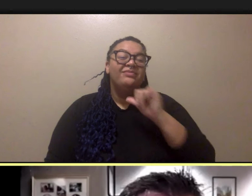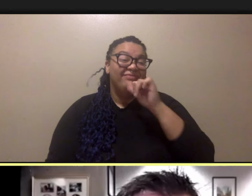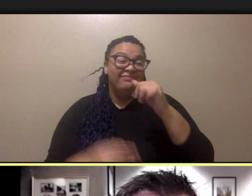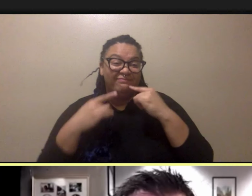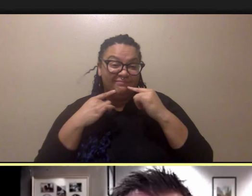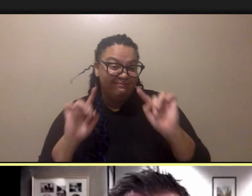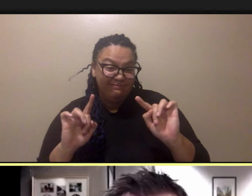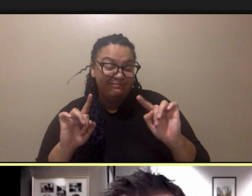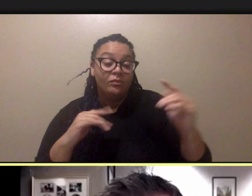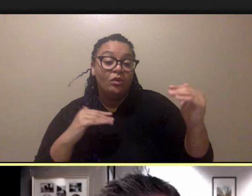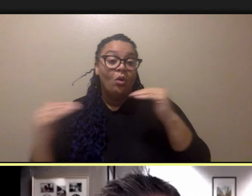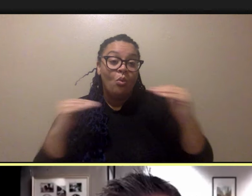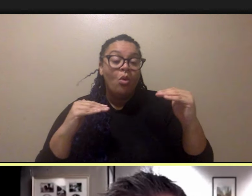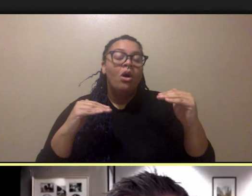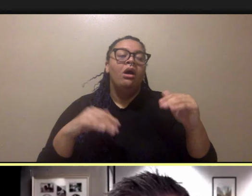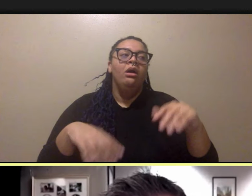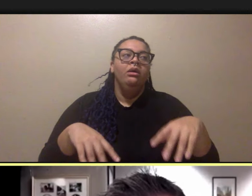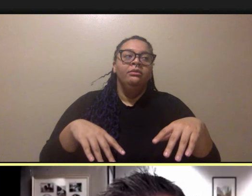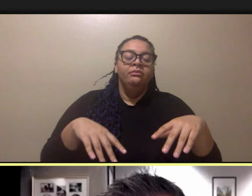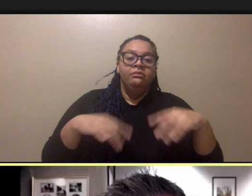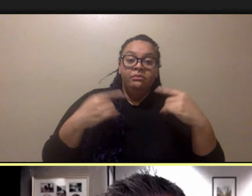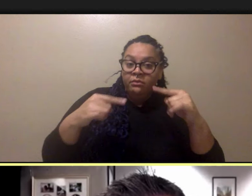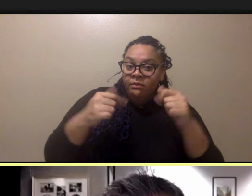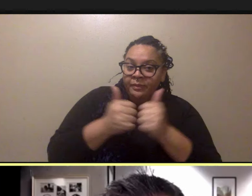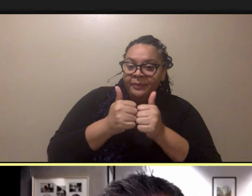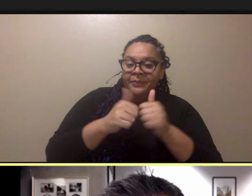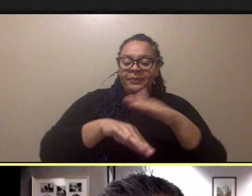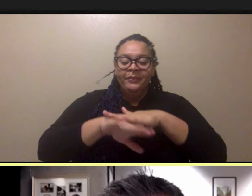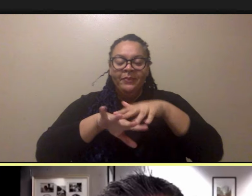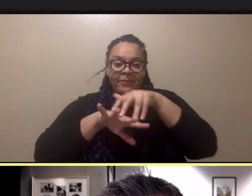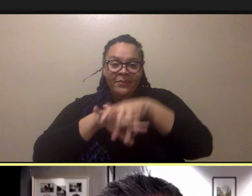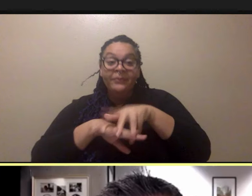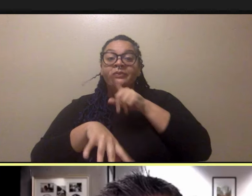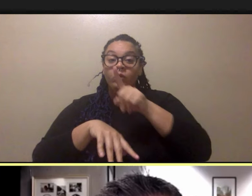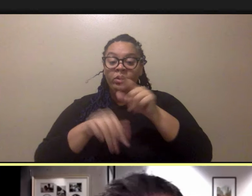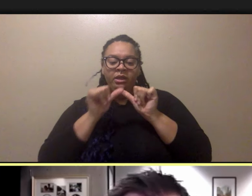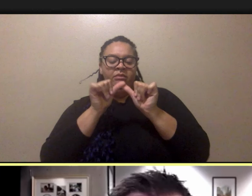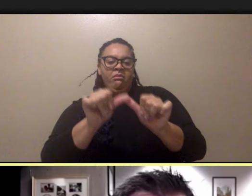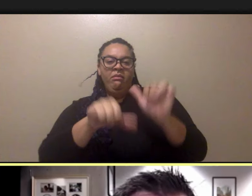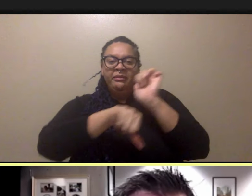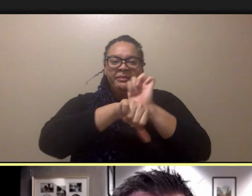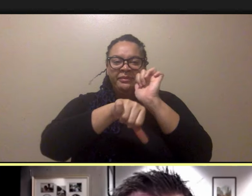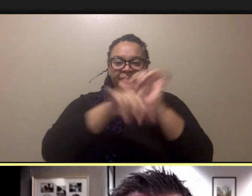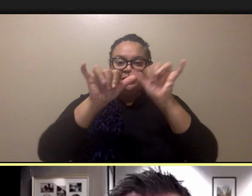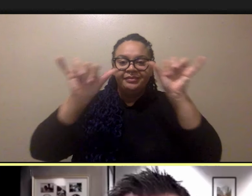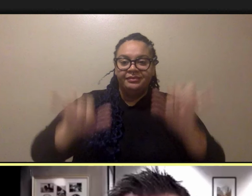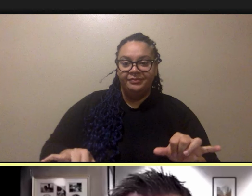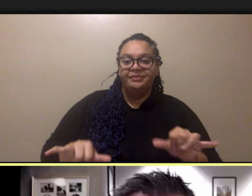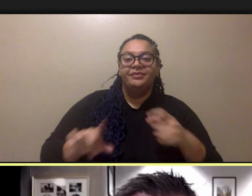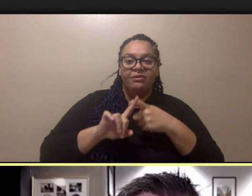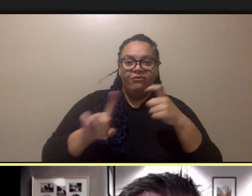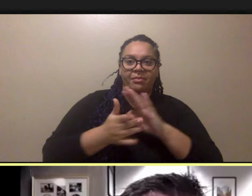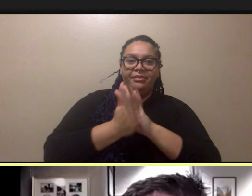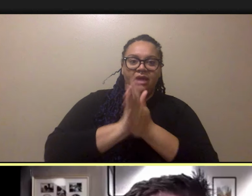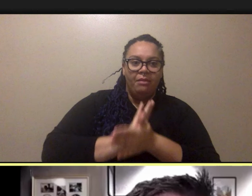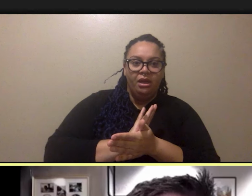Wars and conflicts with the natives really kept that labor system from ever taking hold.